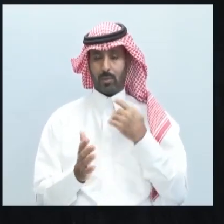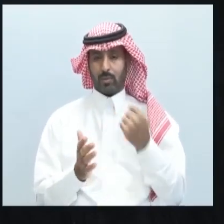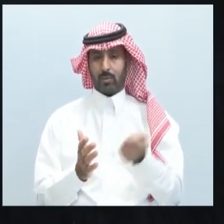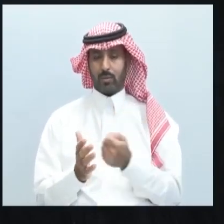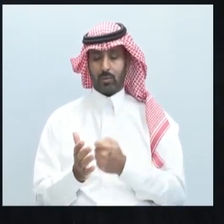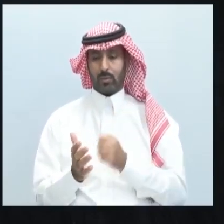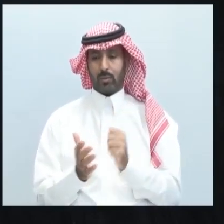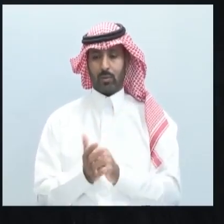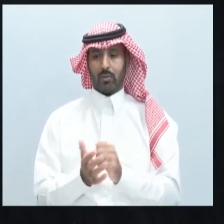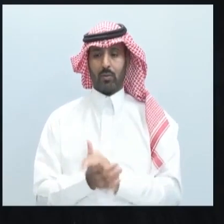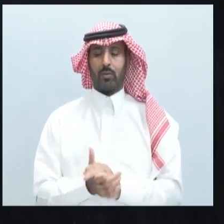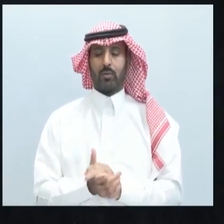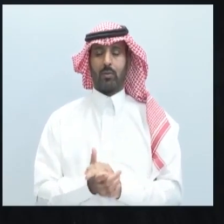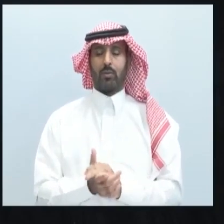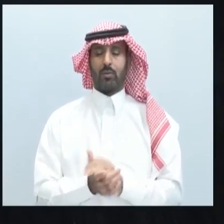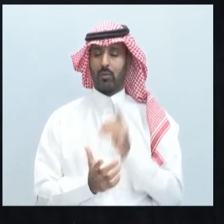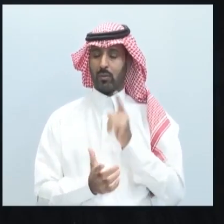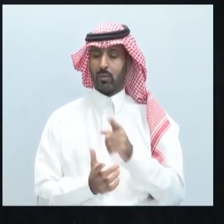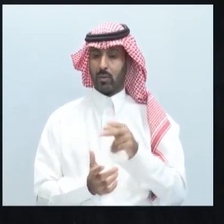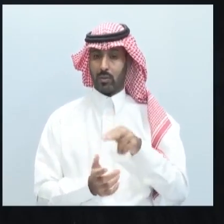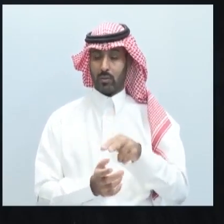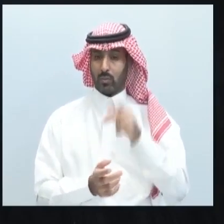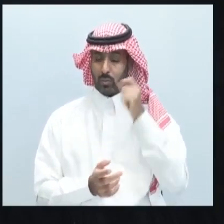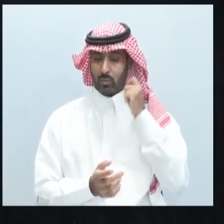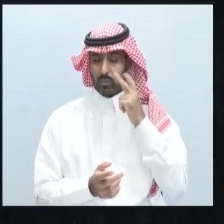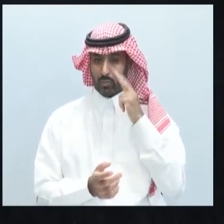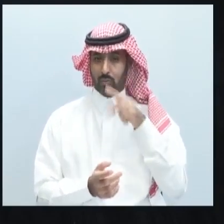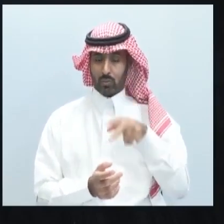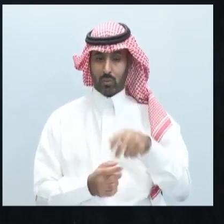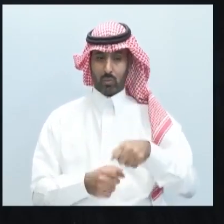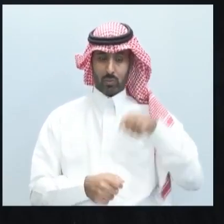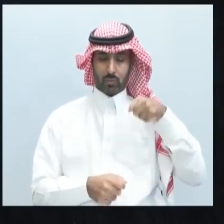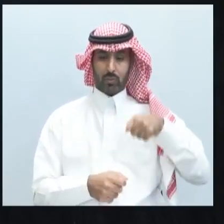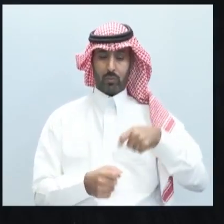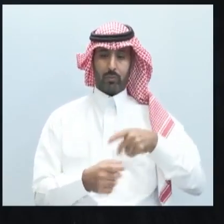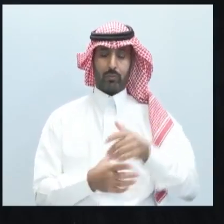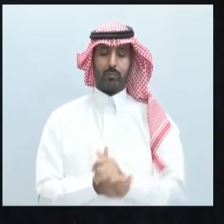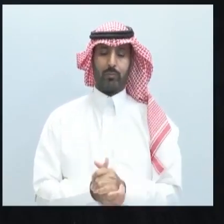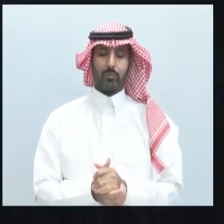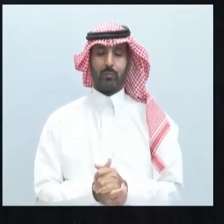go shopping, but her sister does want her to go shopping.